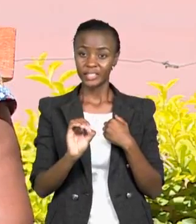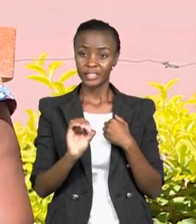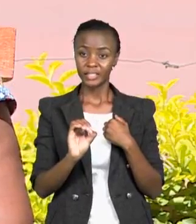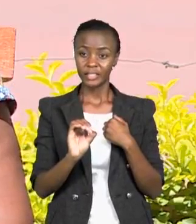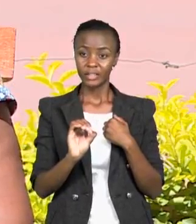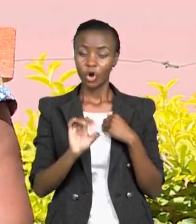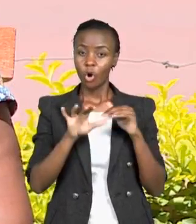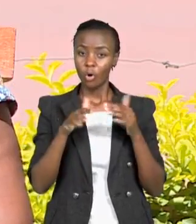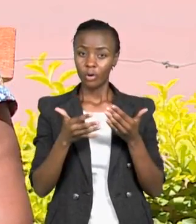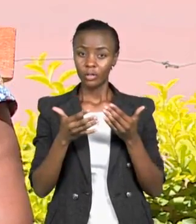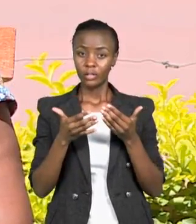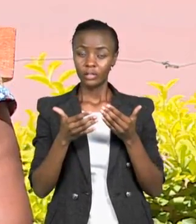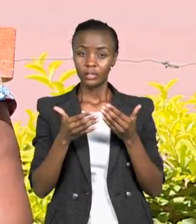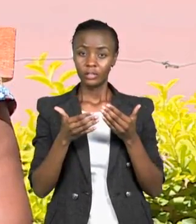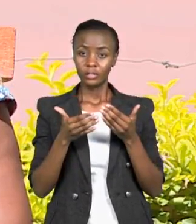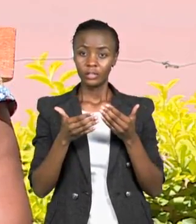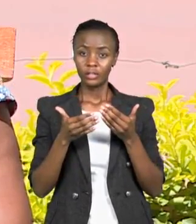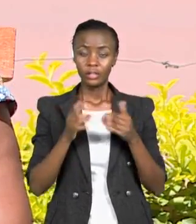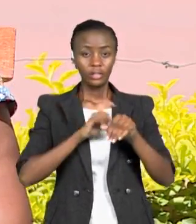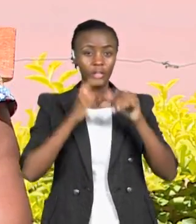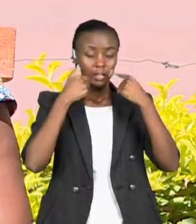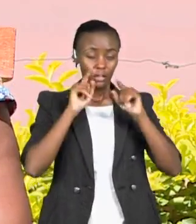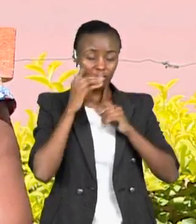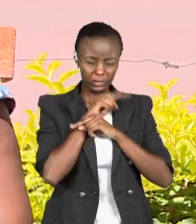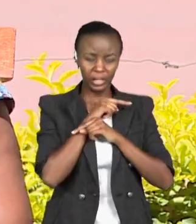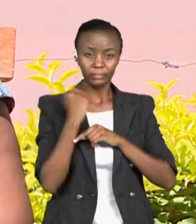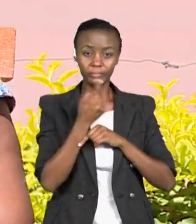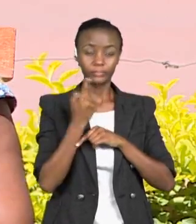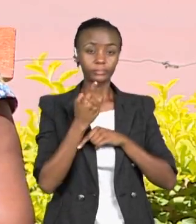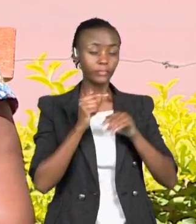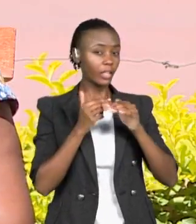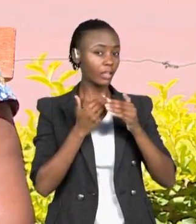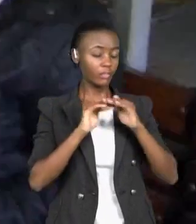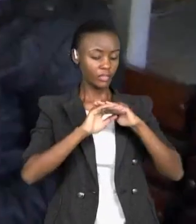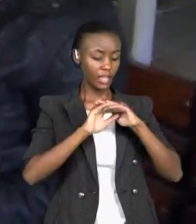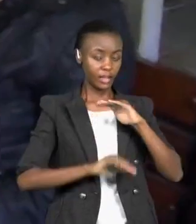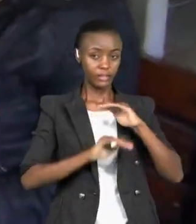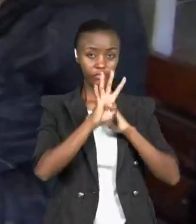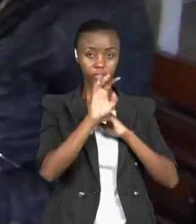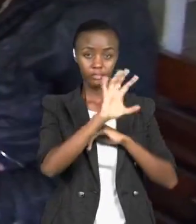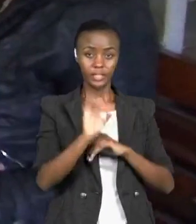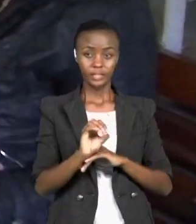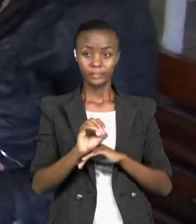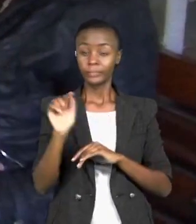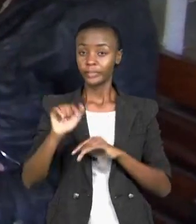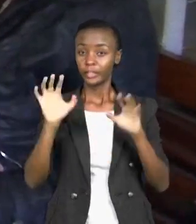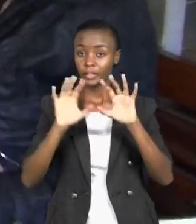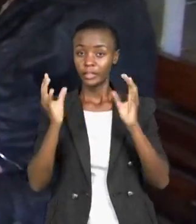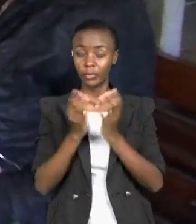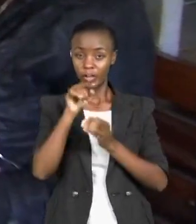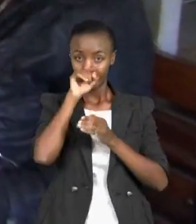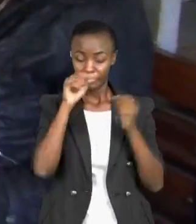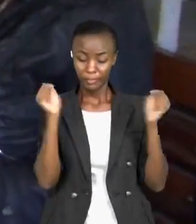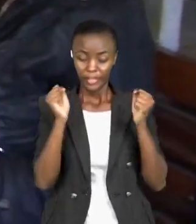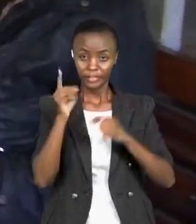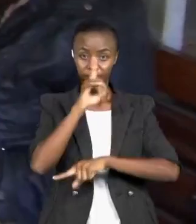slightly under, when it was introduced, it was slightly under 40% prevention. Today, the World Malaria Day was marked